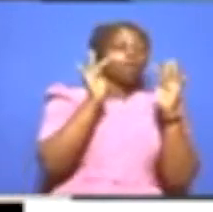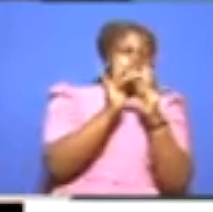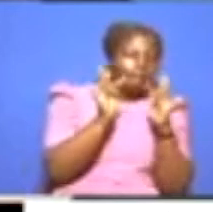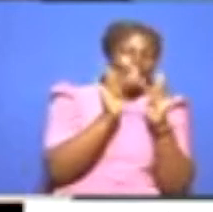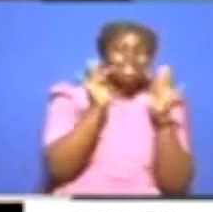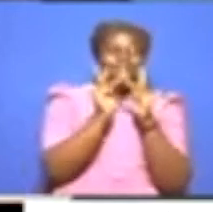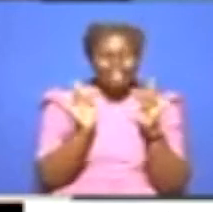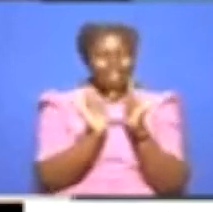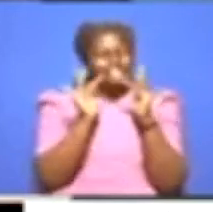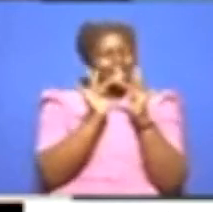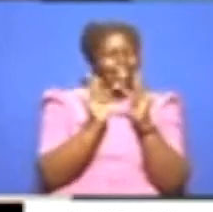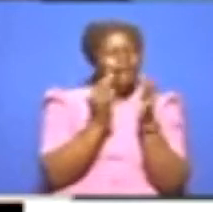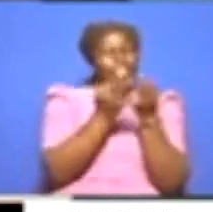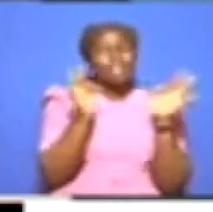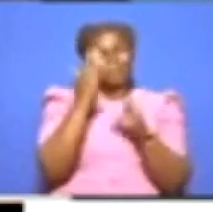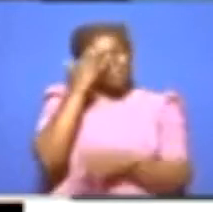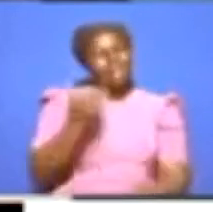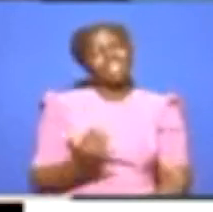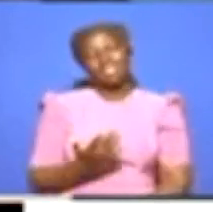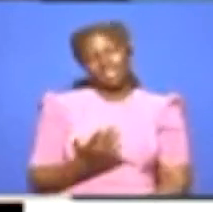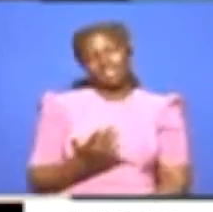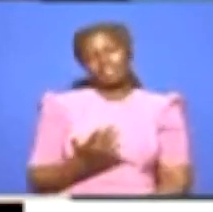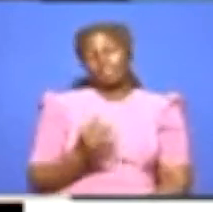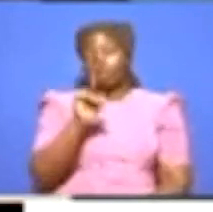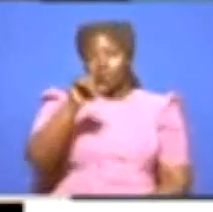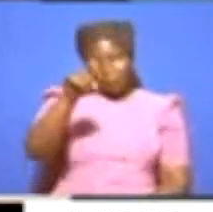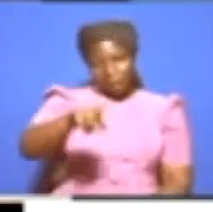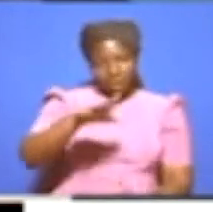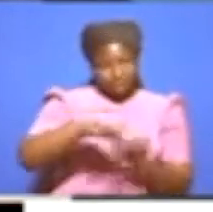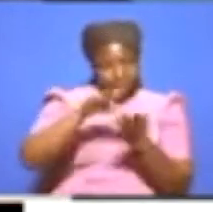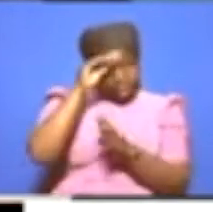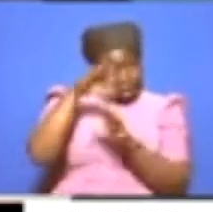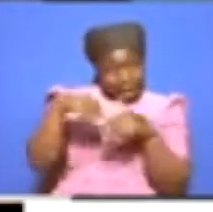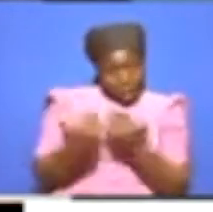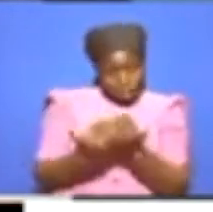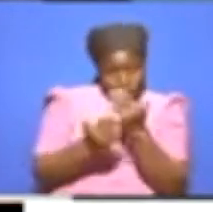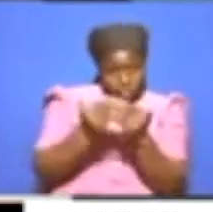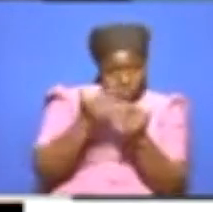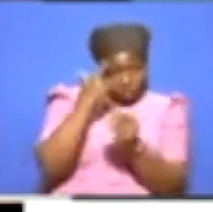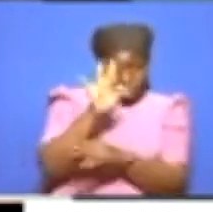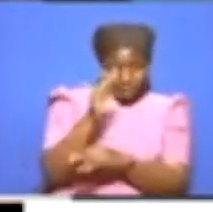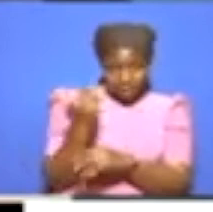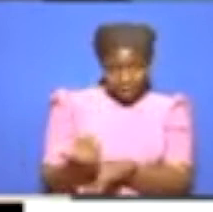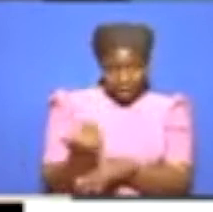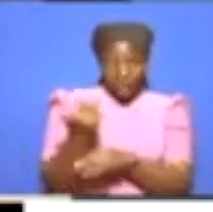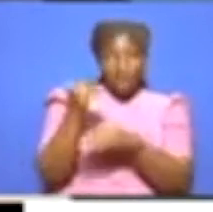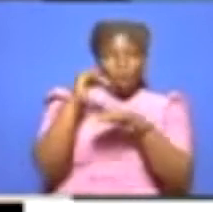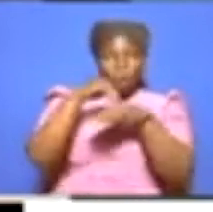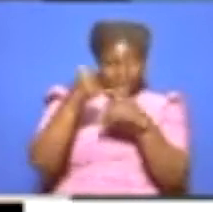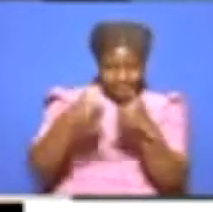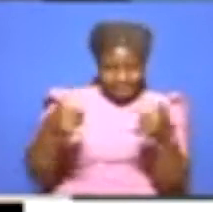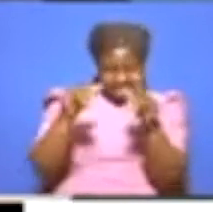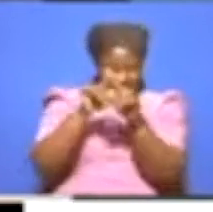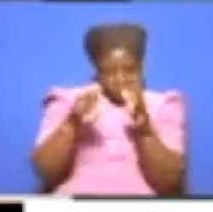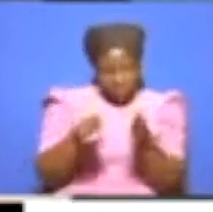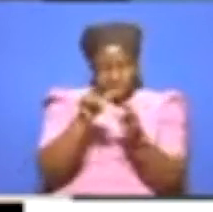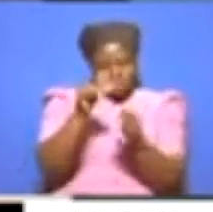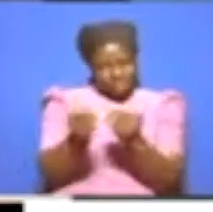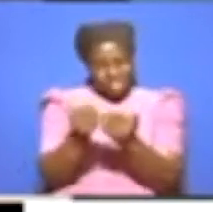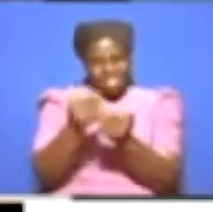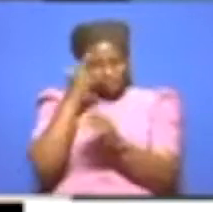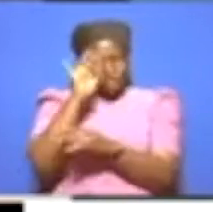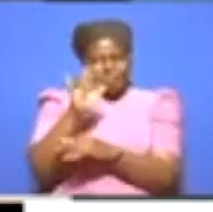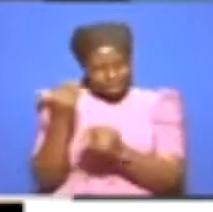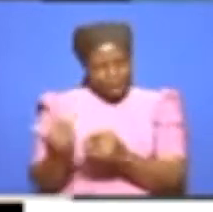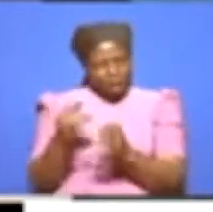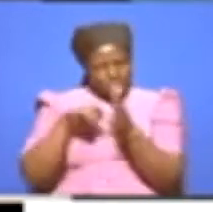You must learn how to take your child, care of your child online, in as much as the same way you do in the streets of Nairobi, capital cities,